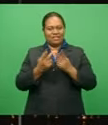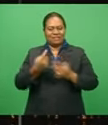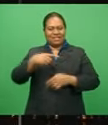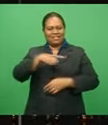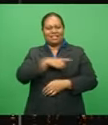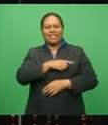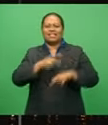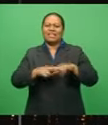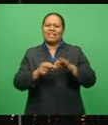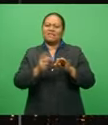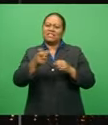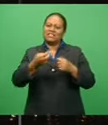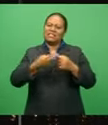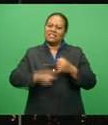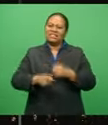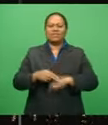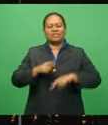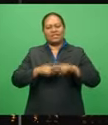email